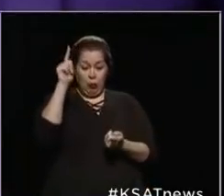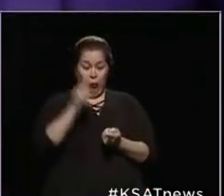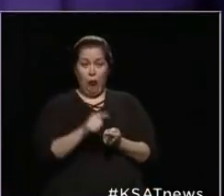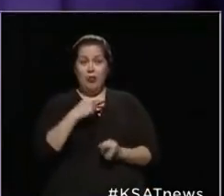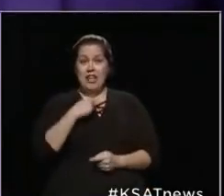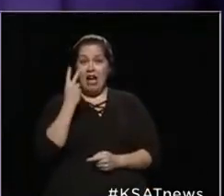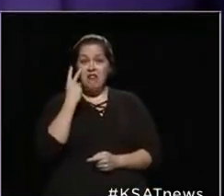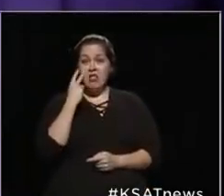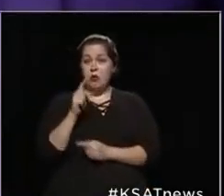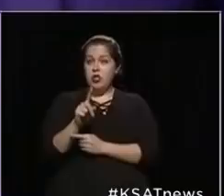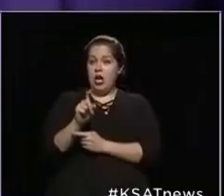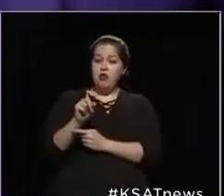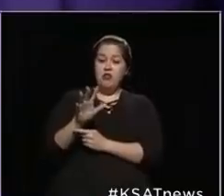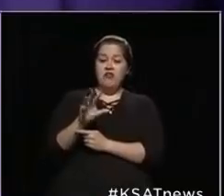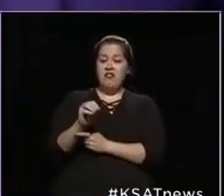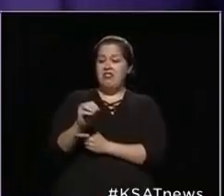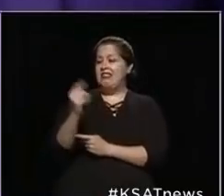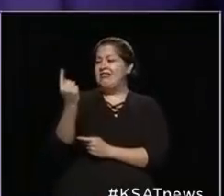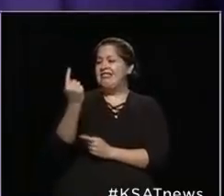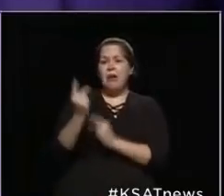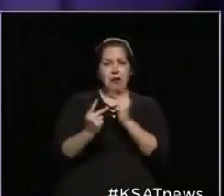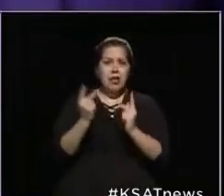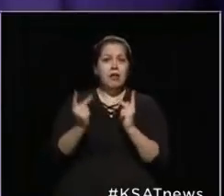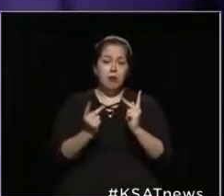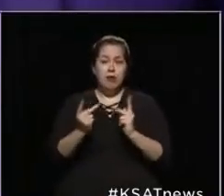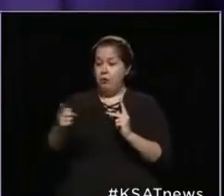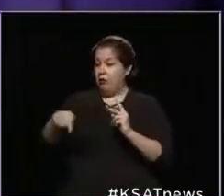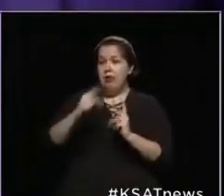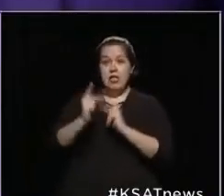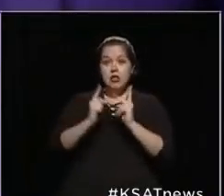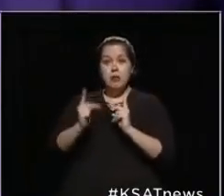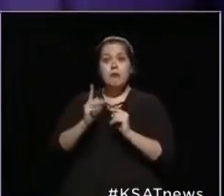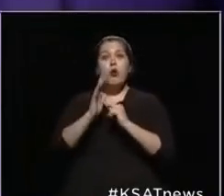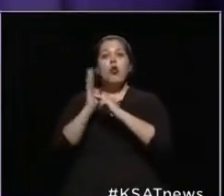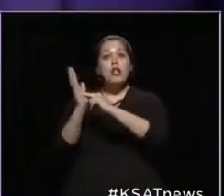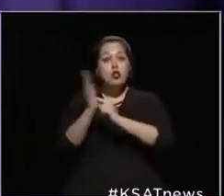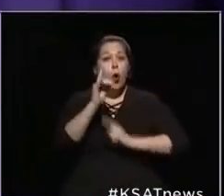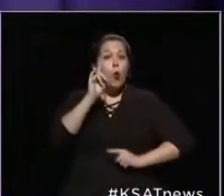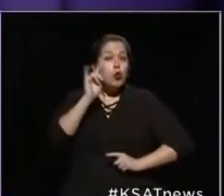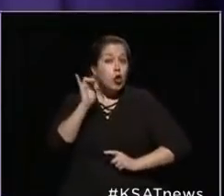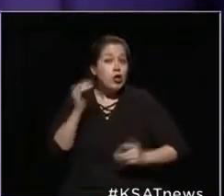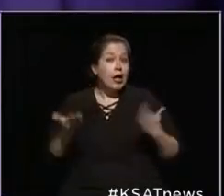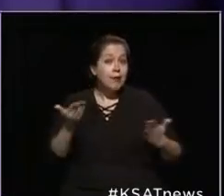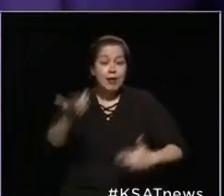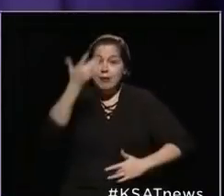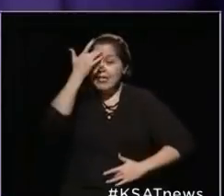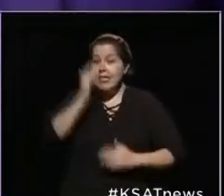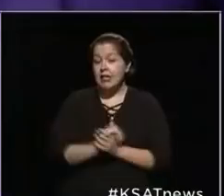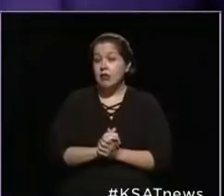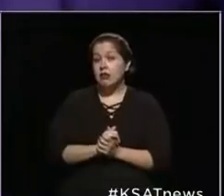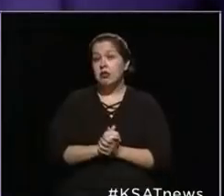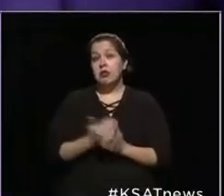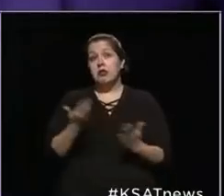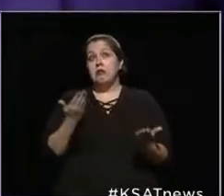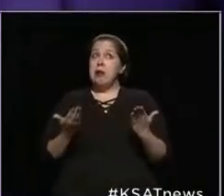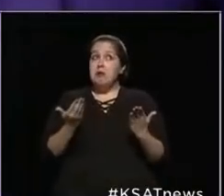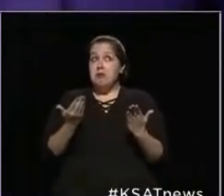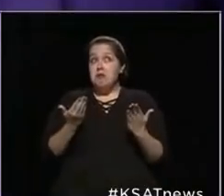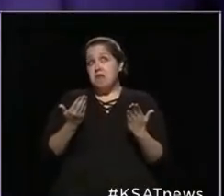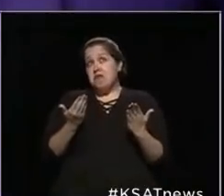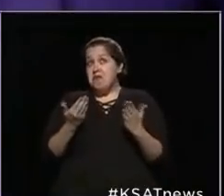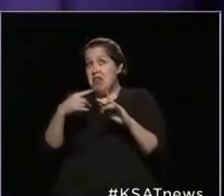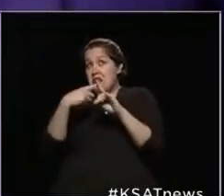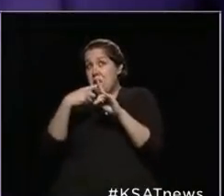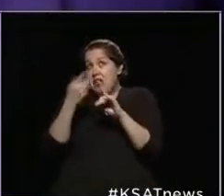ever seen was 150-some-odd people. And these are people that have symptoms that come. So, it may be a good sign,